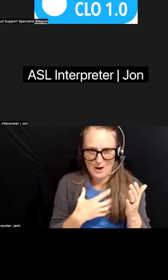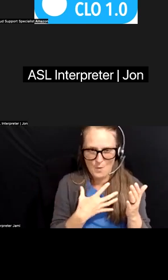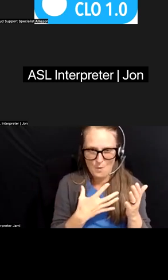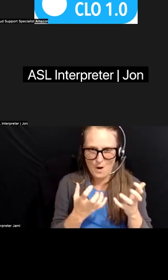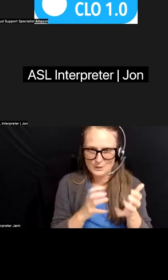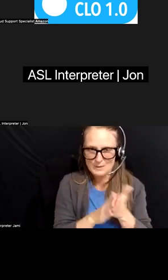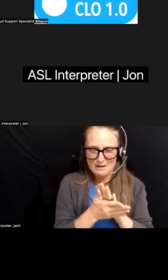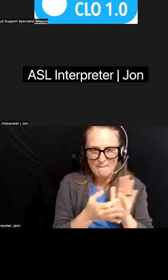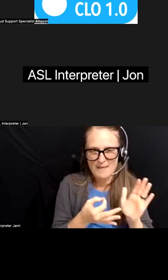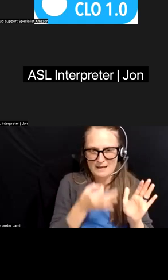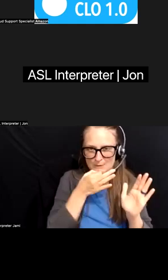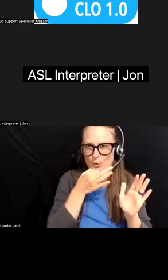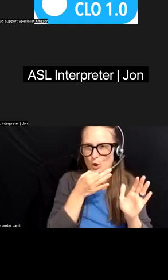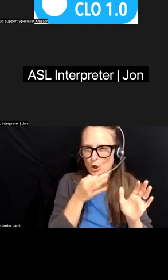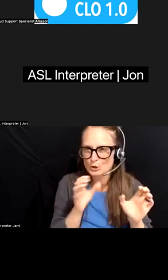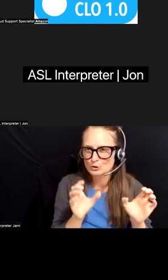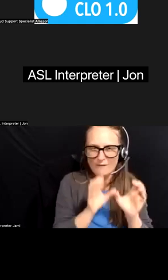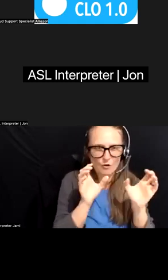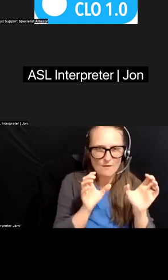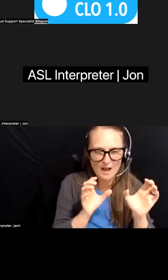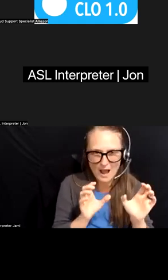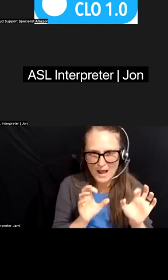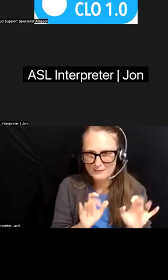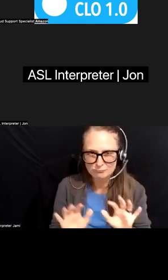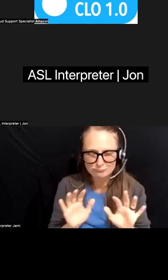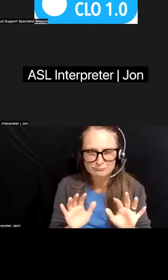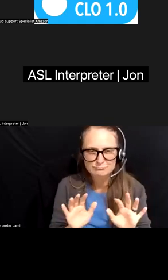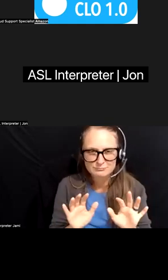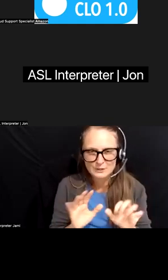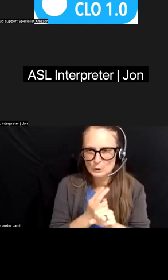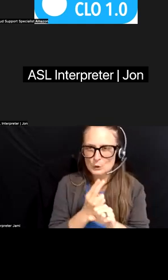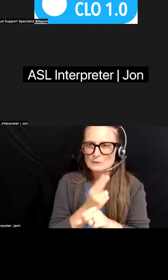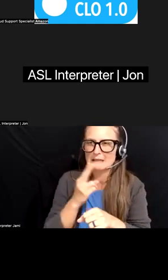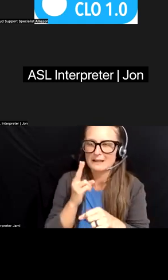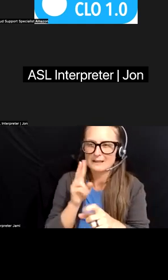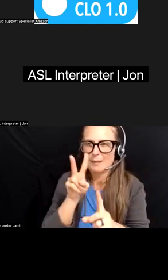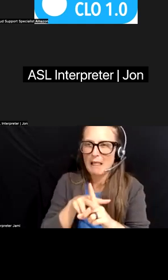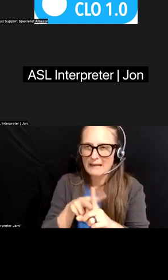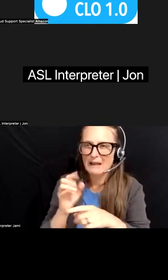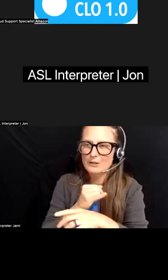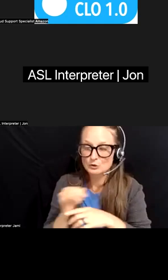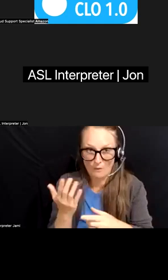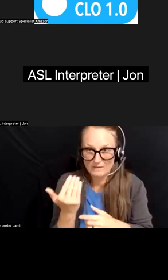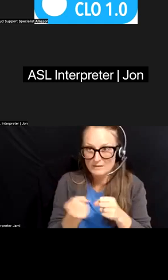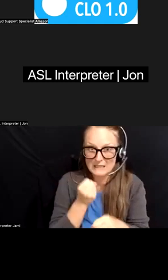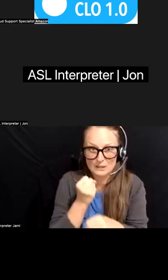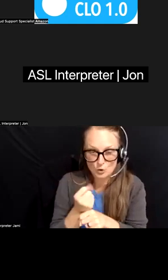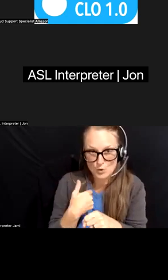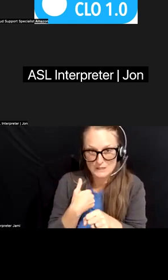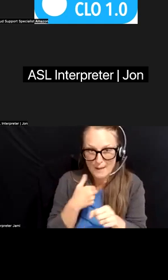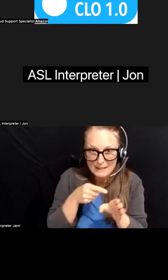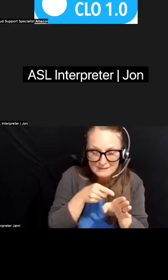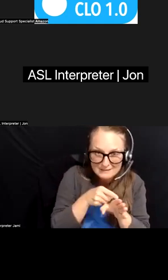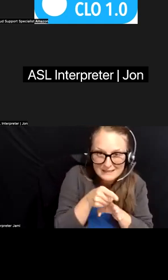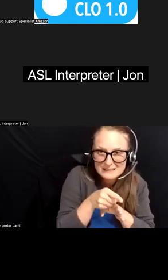area, certify and become teacher and use it in the industry. So for 15 years, I've been specializing in